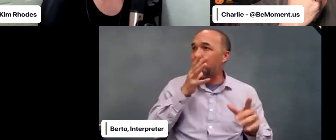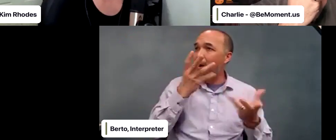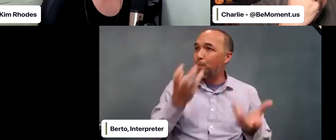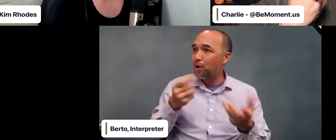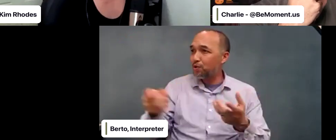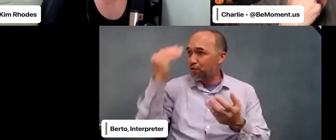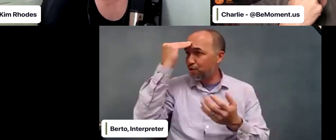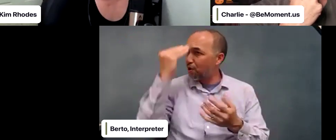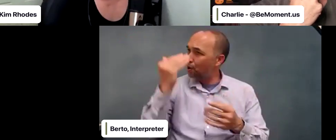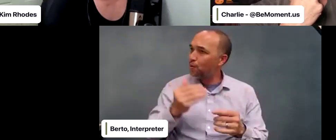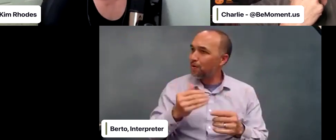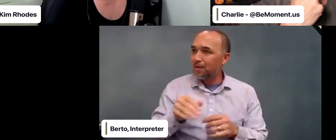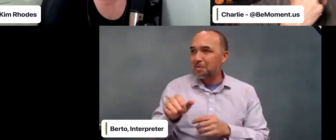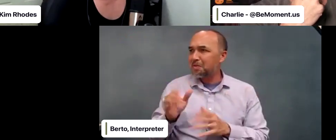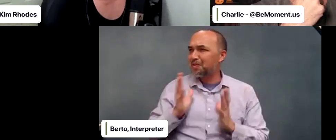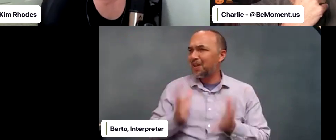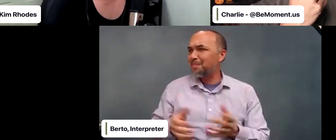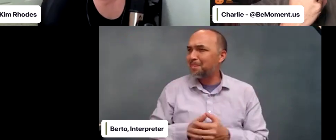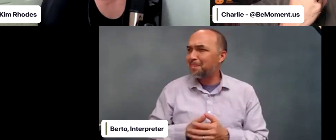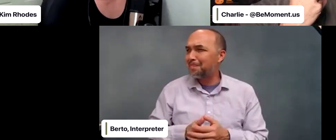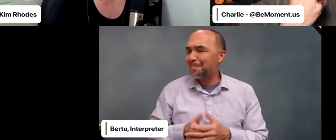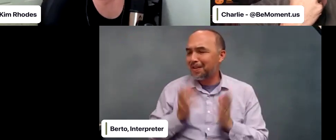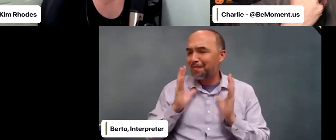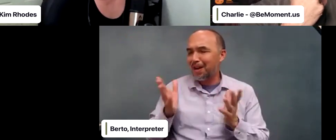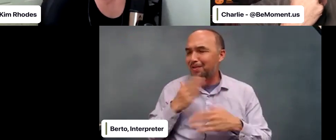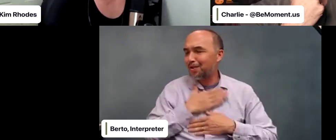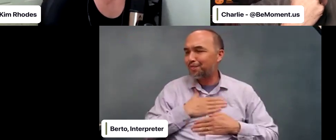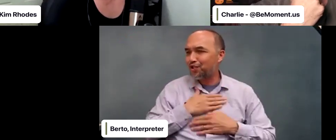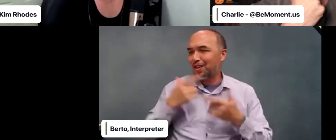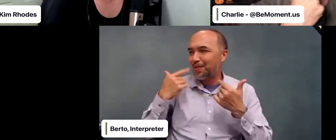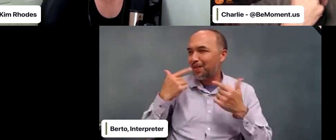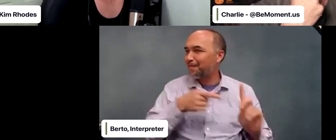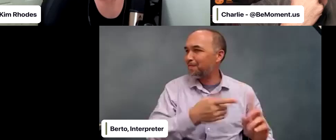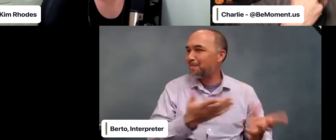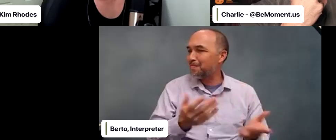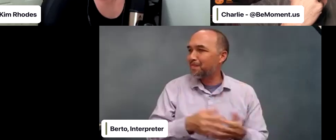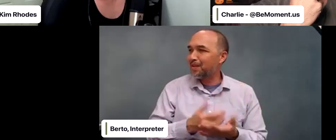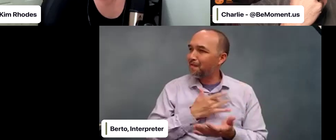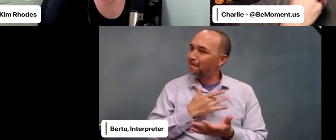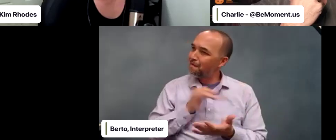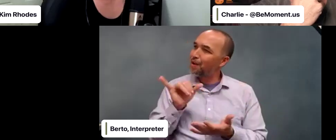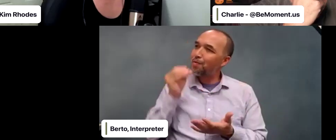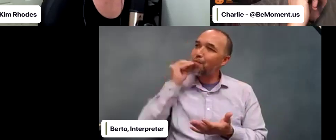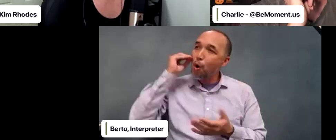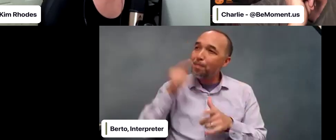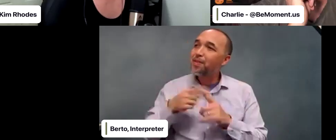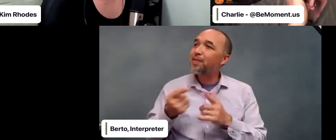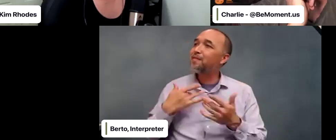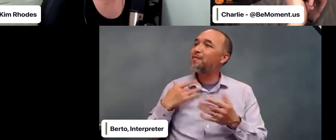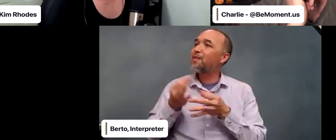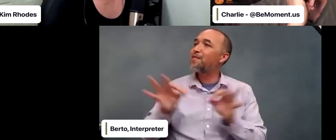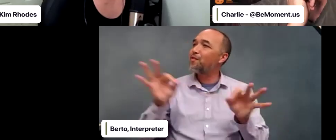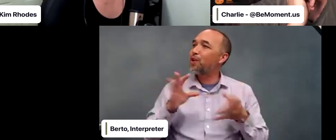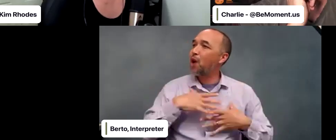she actually wants you to know it's chill. It's good. She appreciated the laughter and it made her feel like home and she could leave.